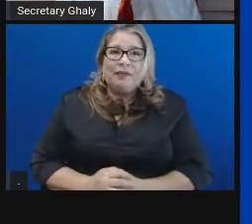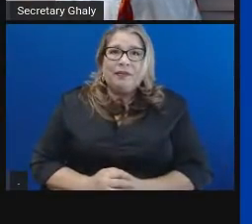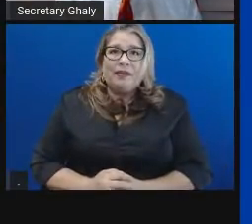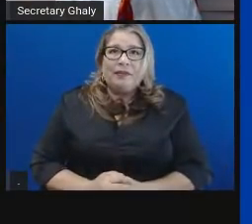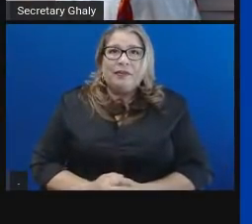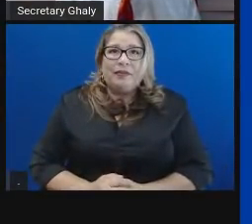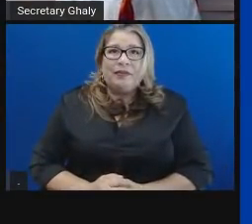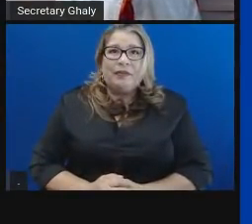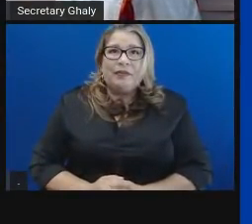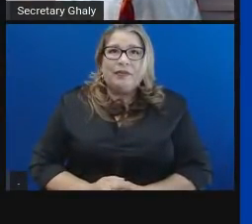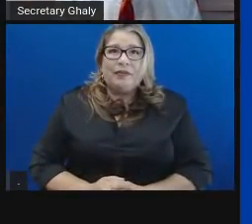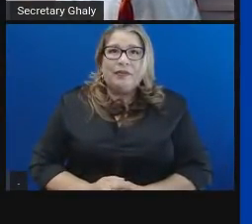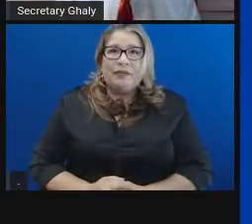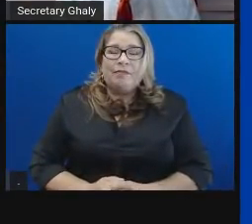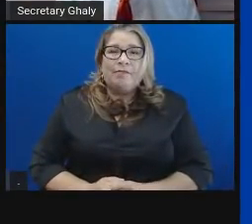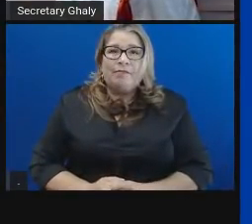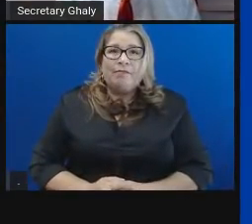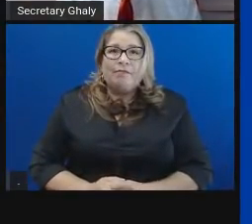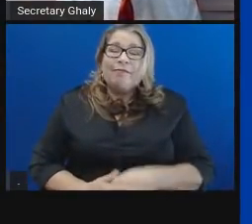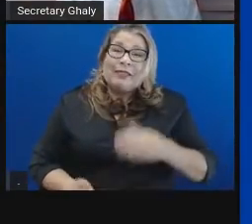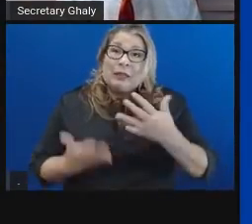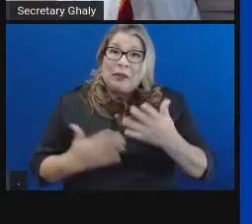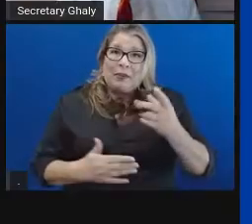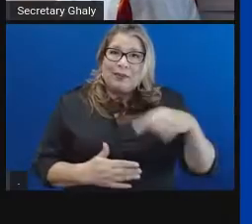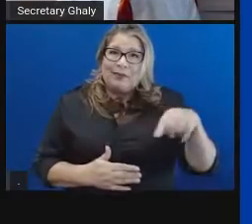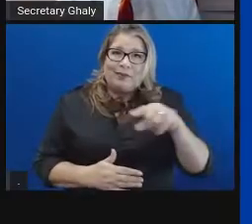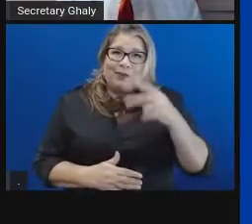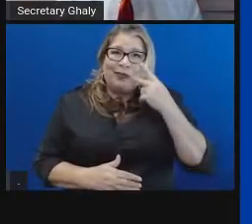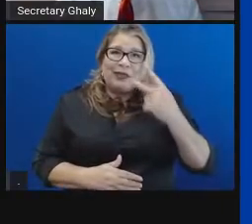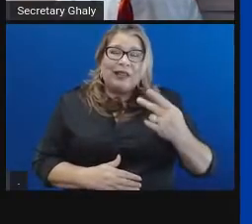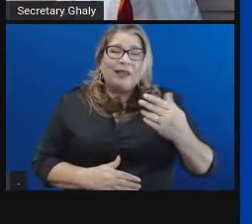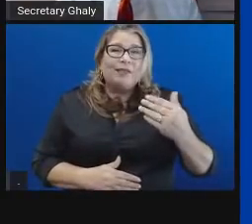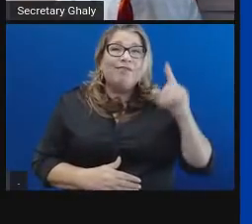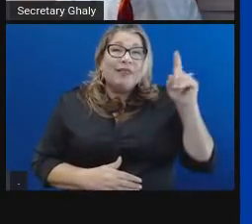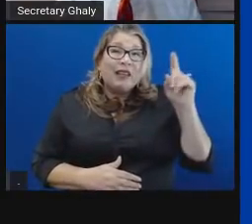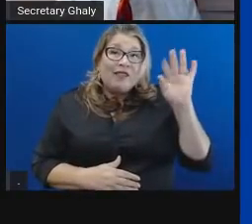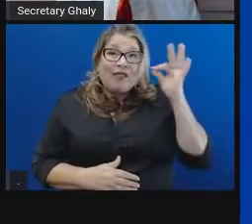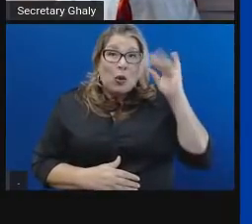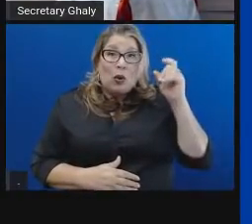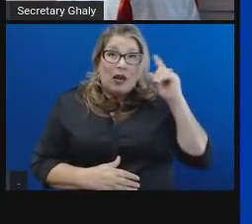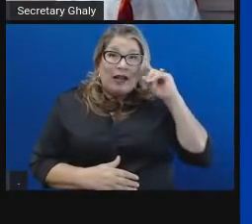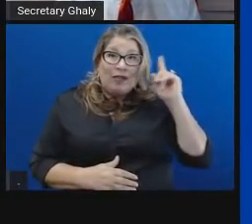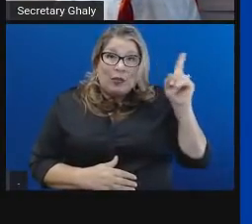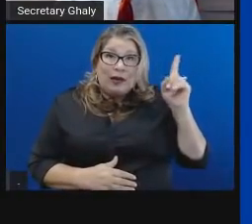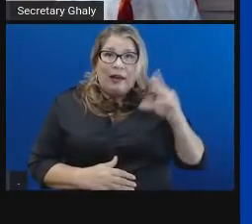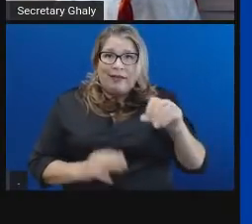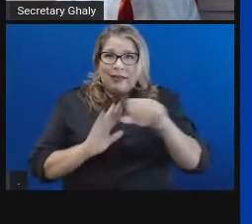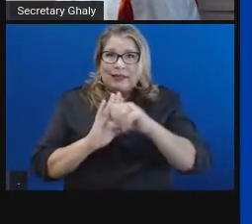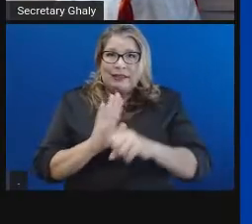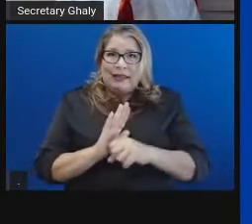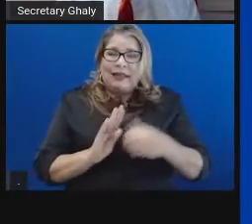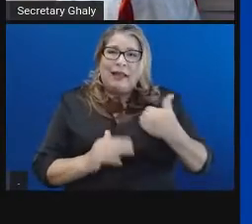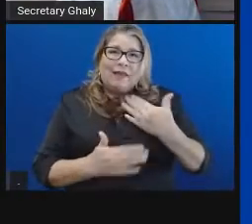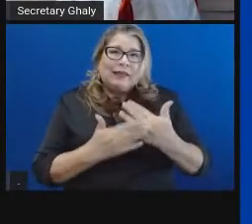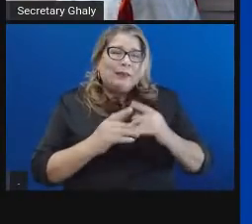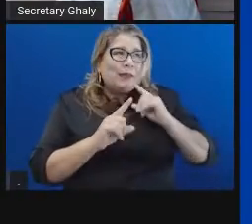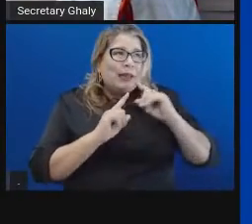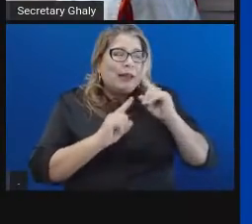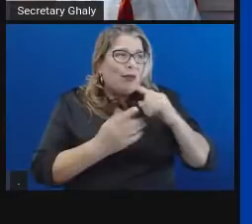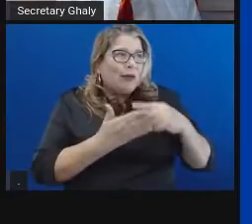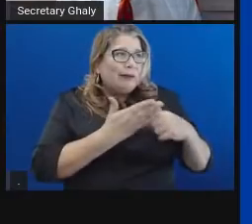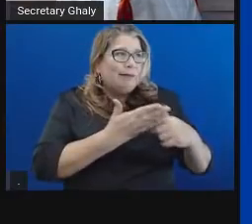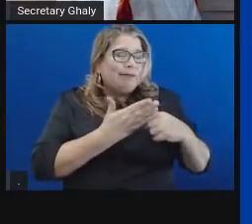morning conversation between the federal government and states about further loosening some of those guidelines around who should